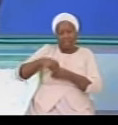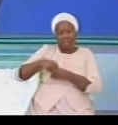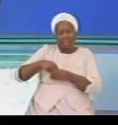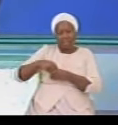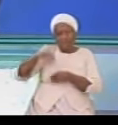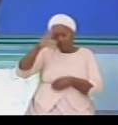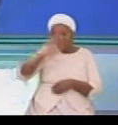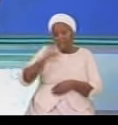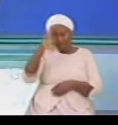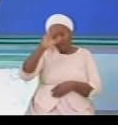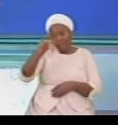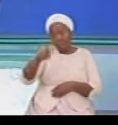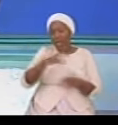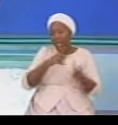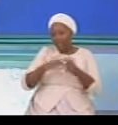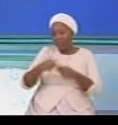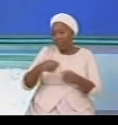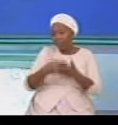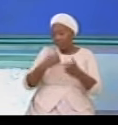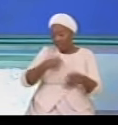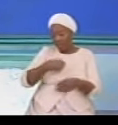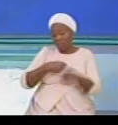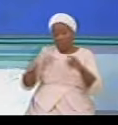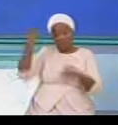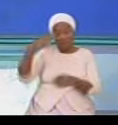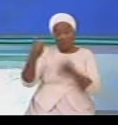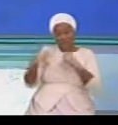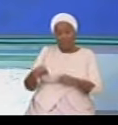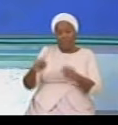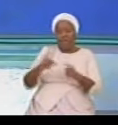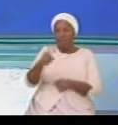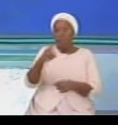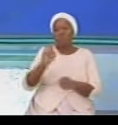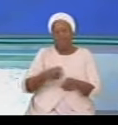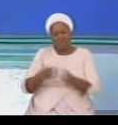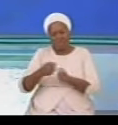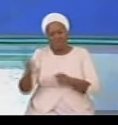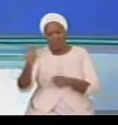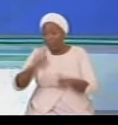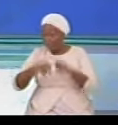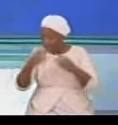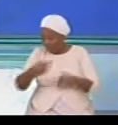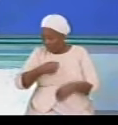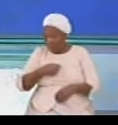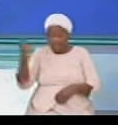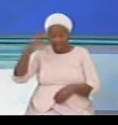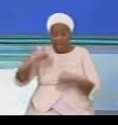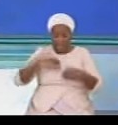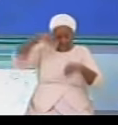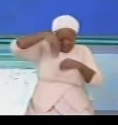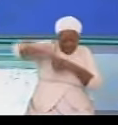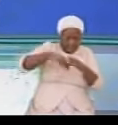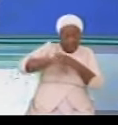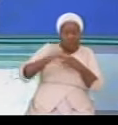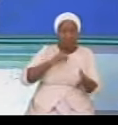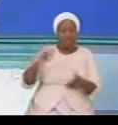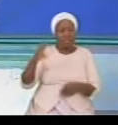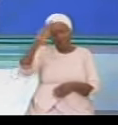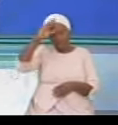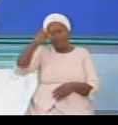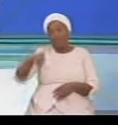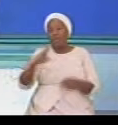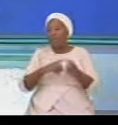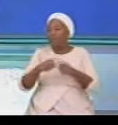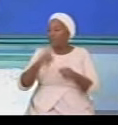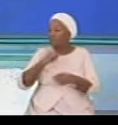make him do anything, make her do anything. But now grace answers at the door and it says, go back. This